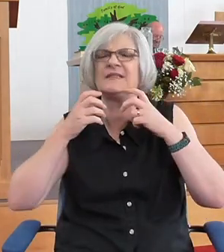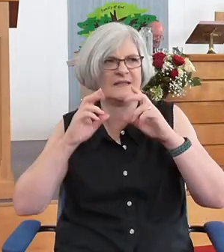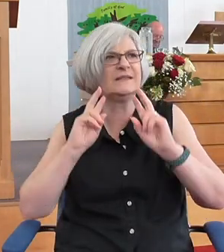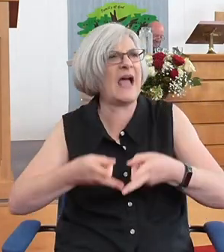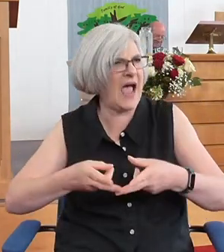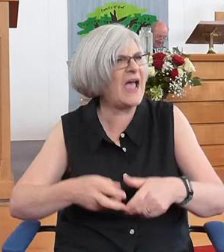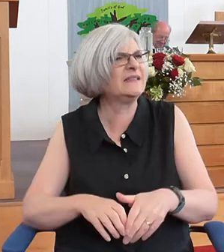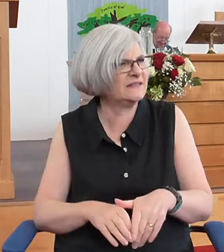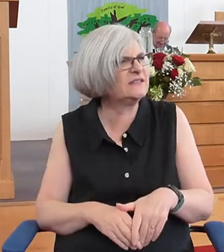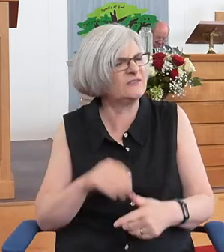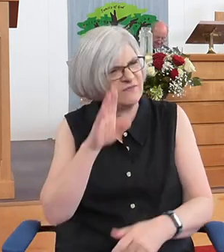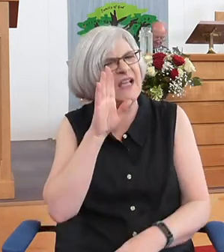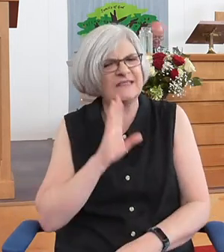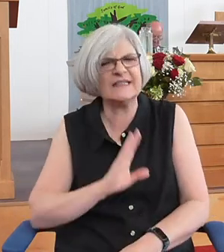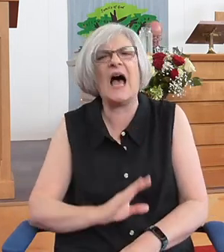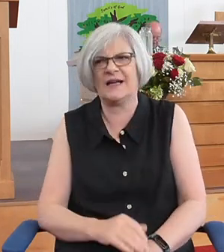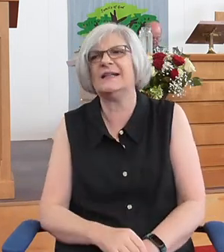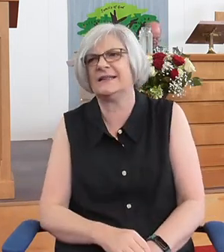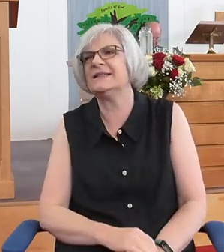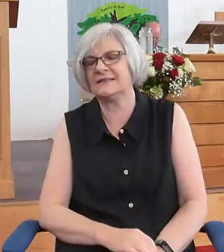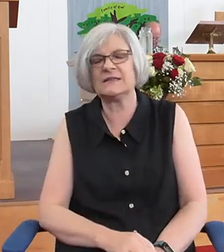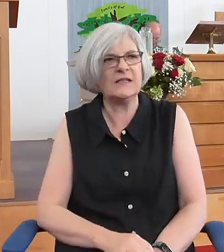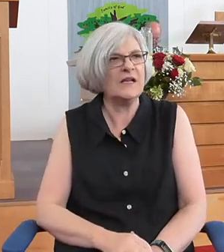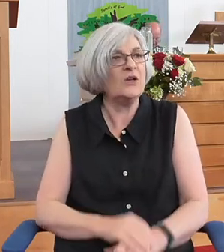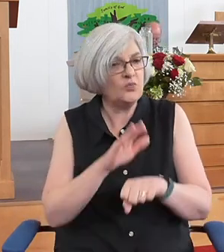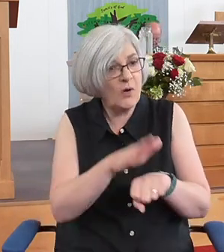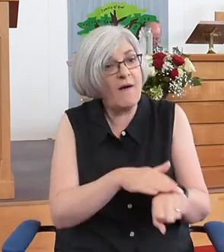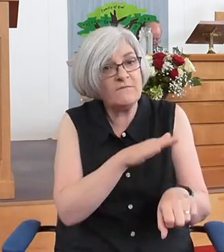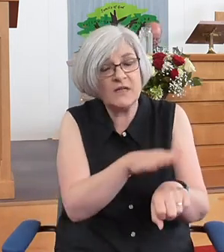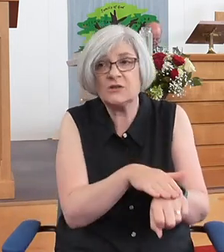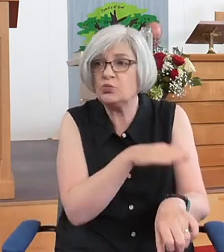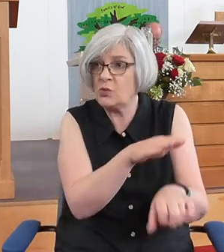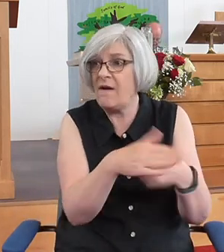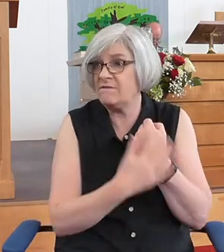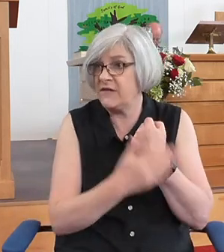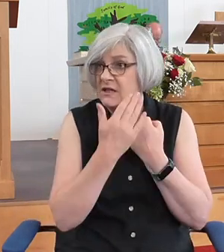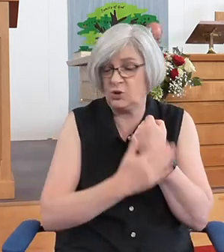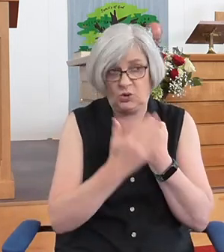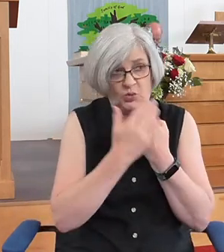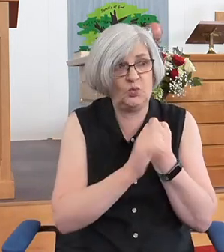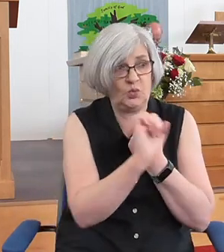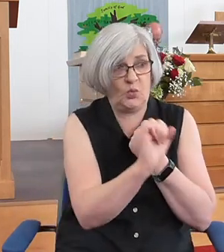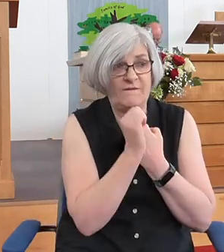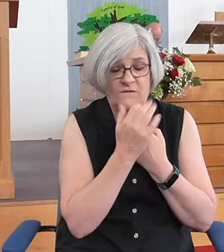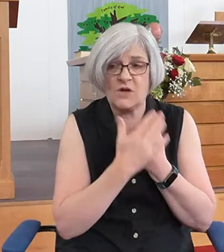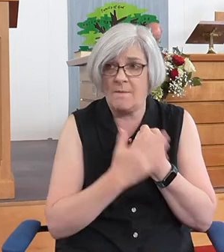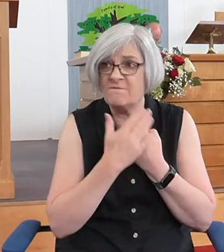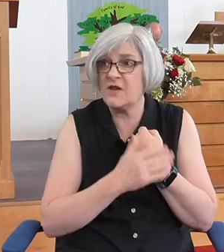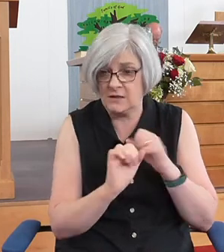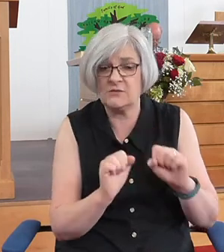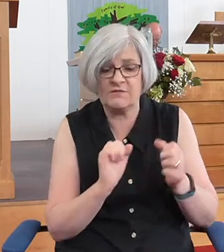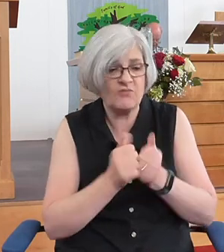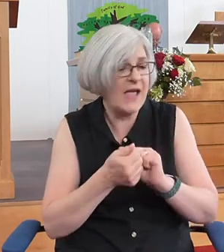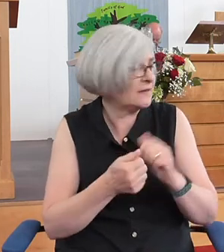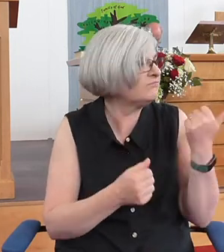Yeah, it was sad, wasn't it? Did you comfort your friend? Yeah, you need a wee hug.